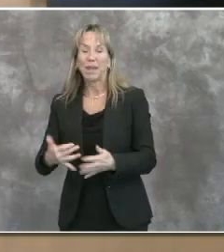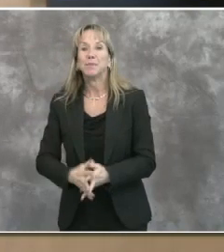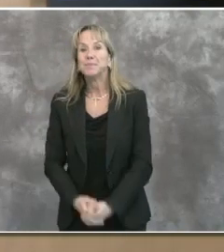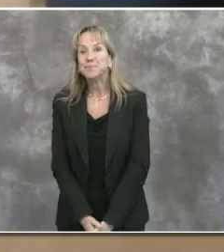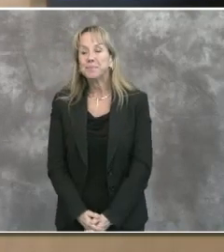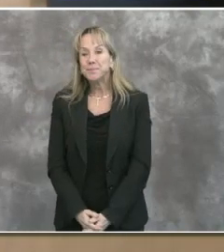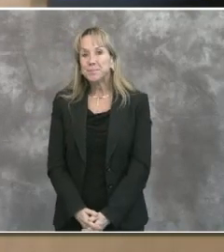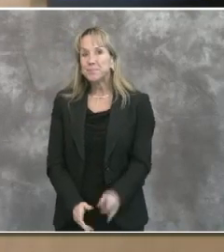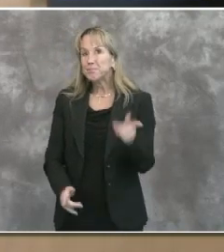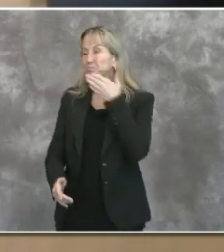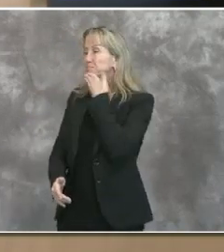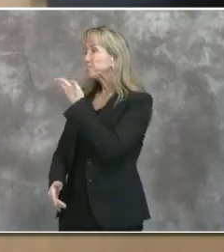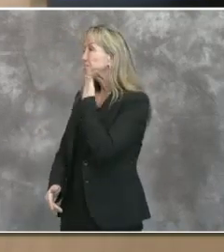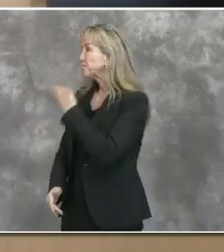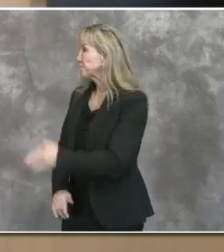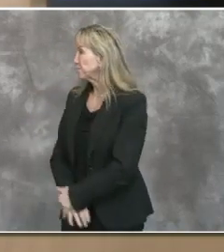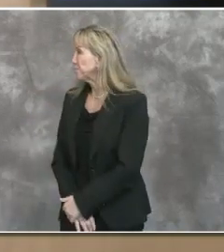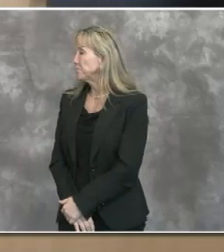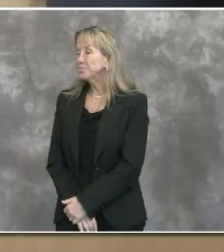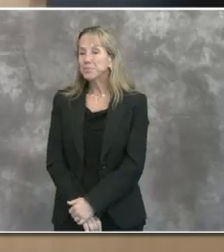Thank you.